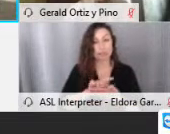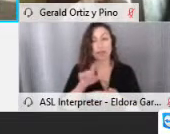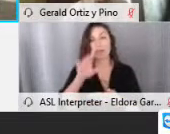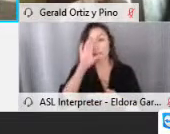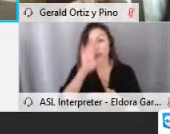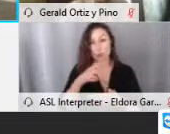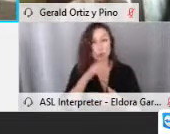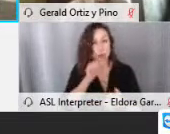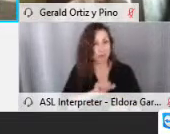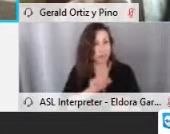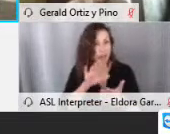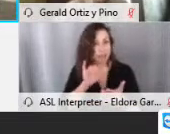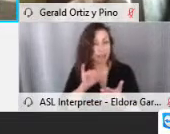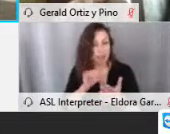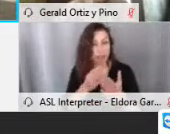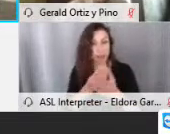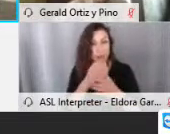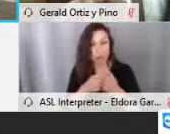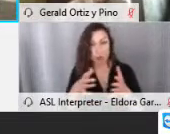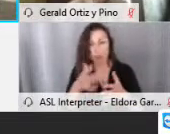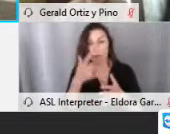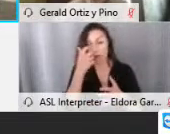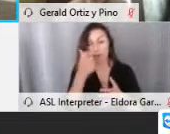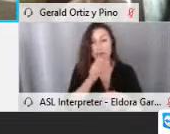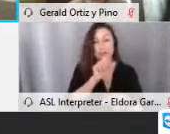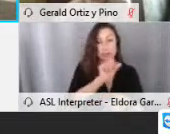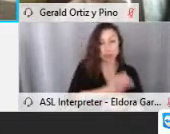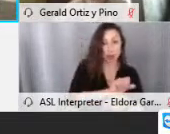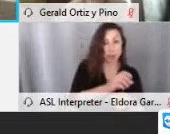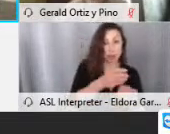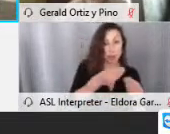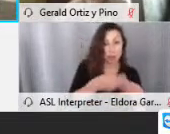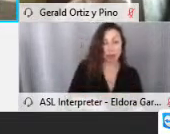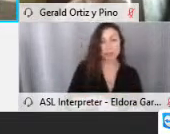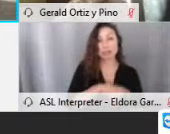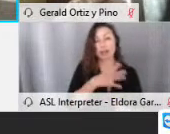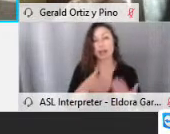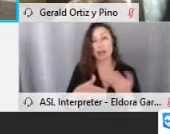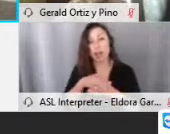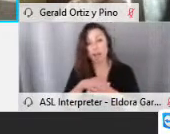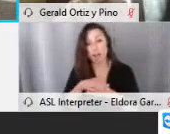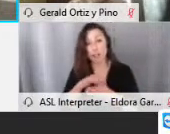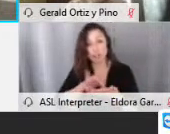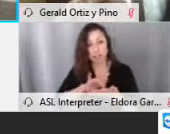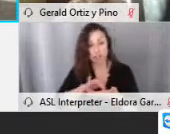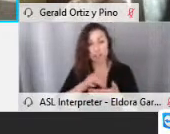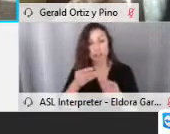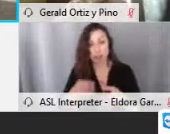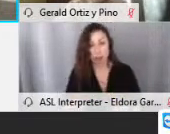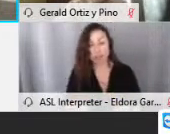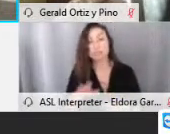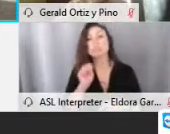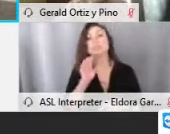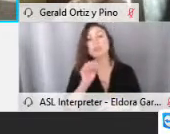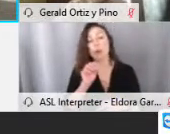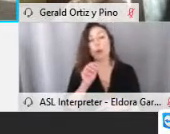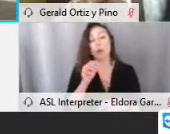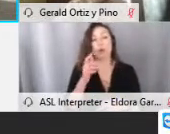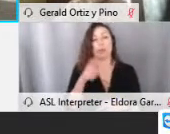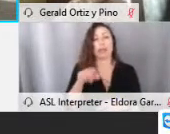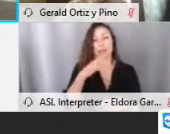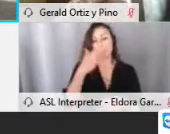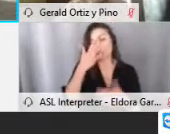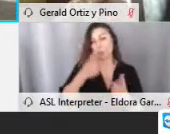start to face that growth as a result of job and coverage loss in efforts to slow the spread of the virus.